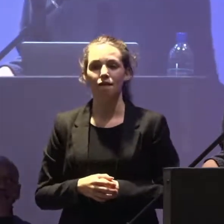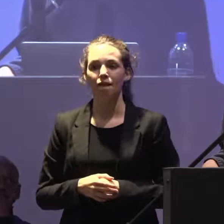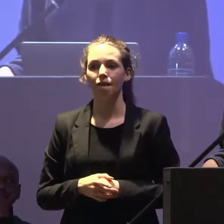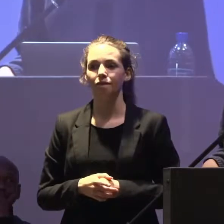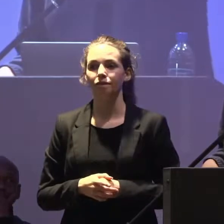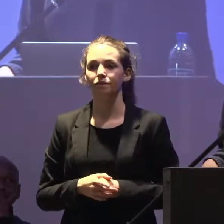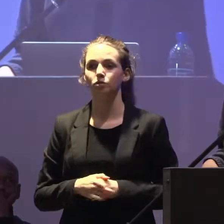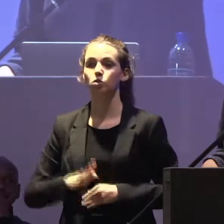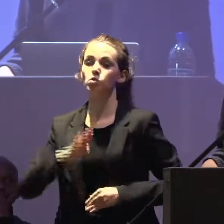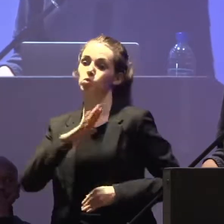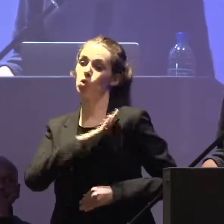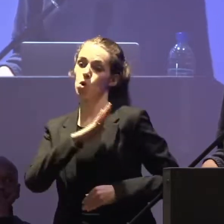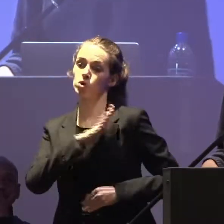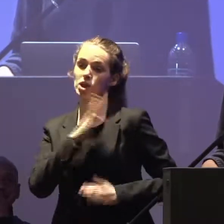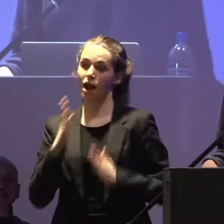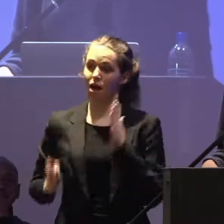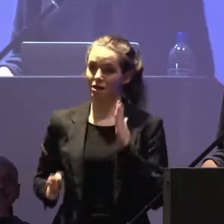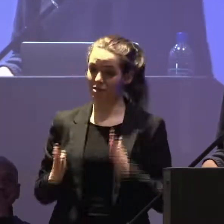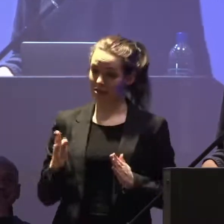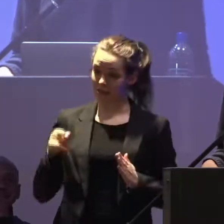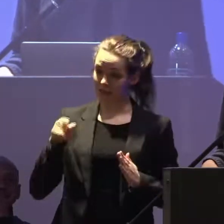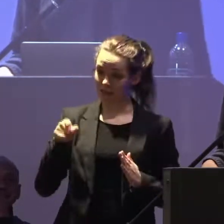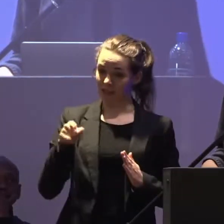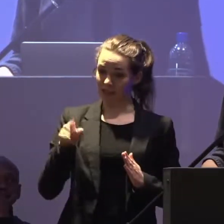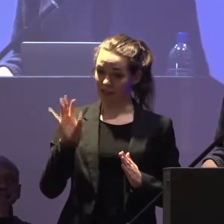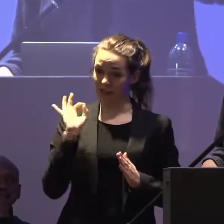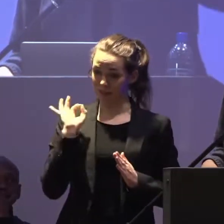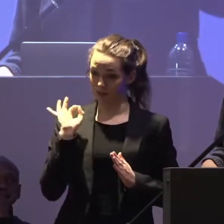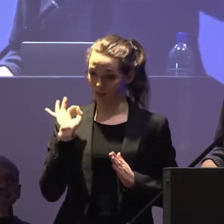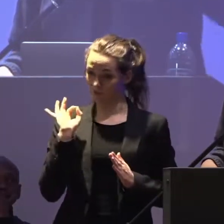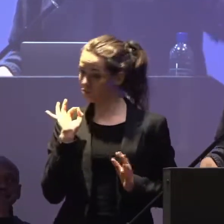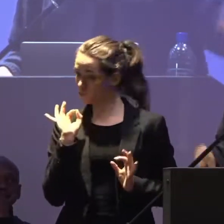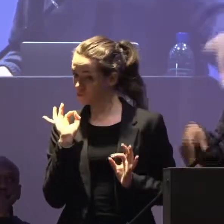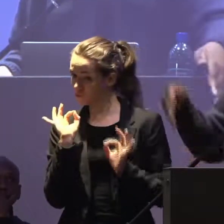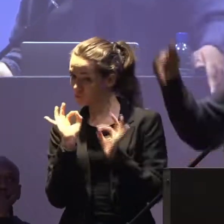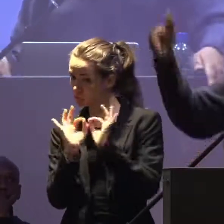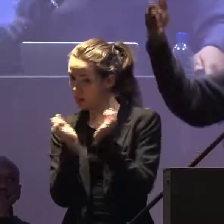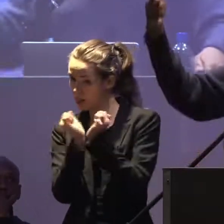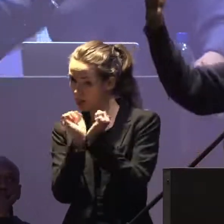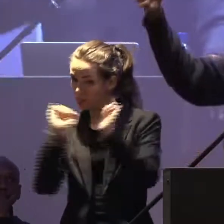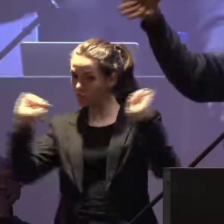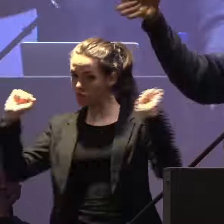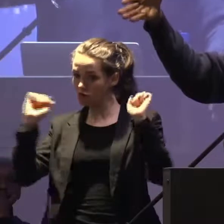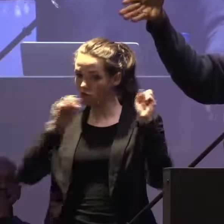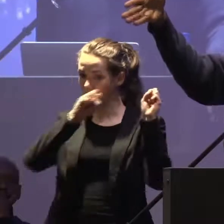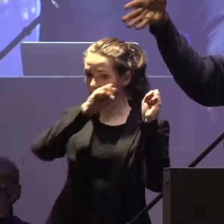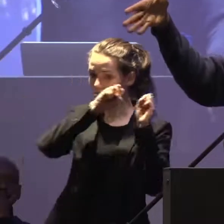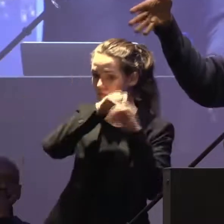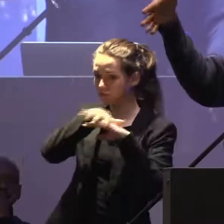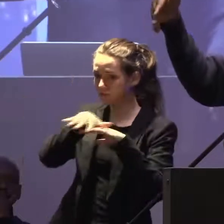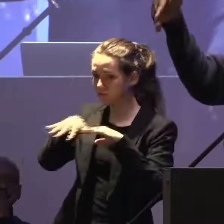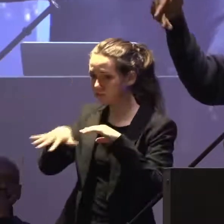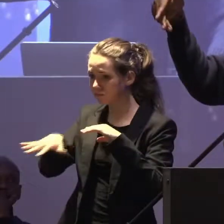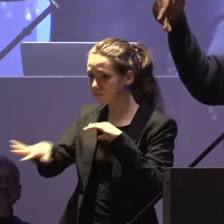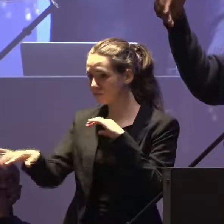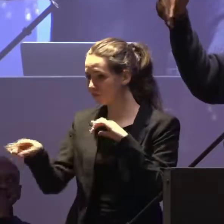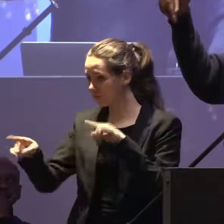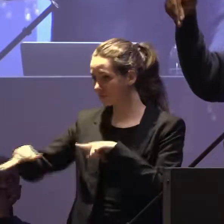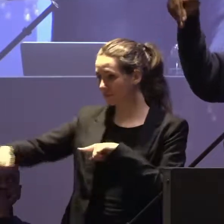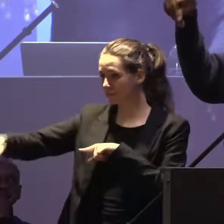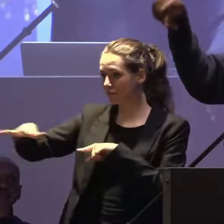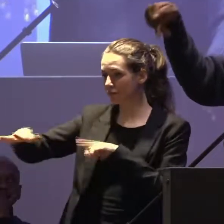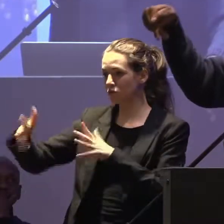soldiers of a certain liberation army were infiltrated into the